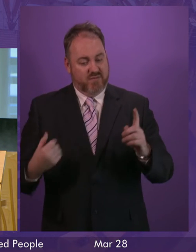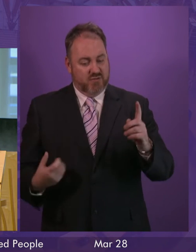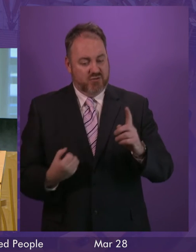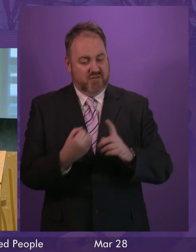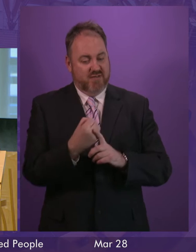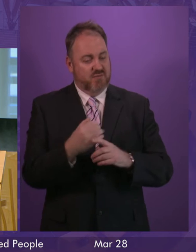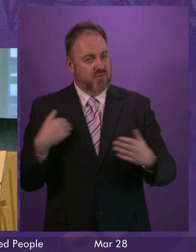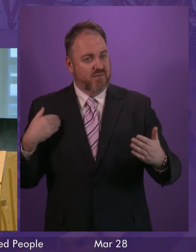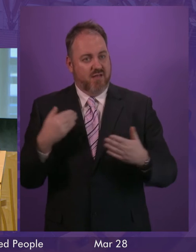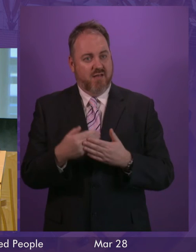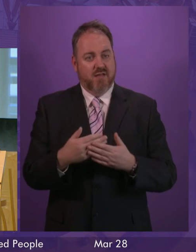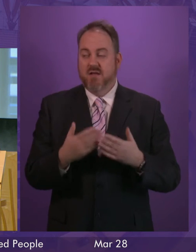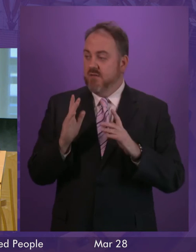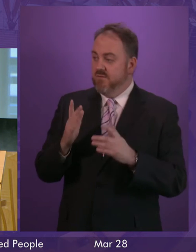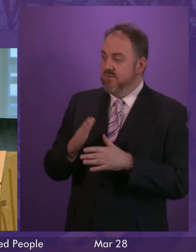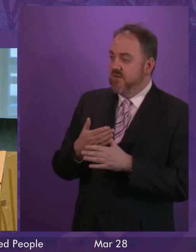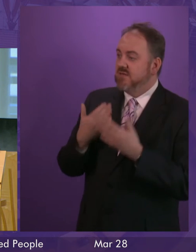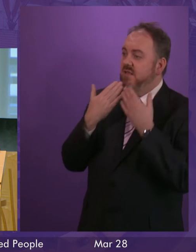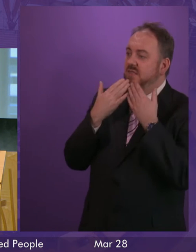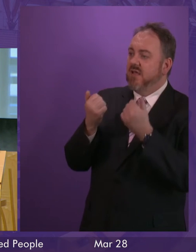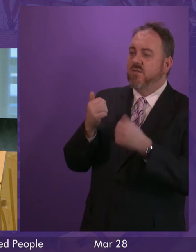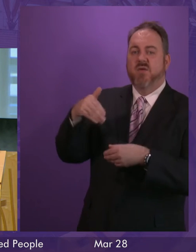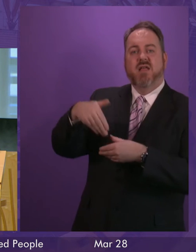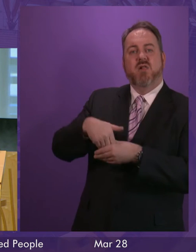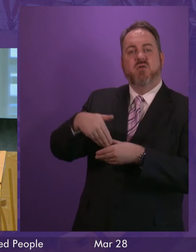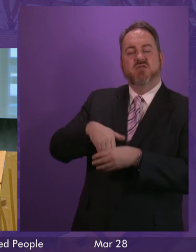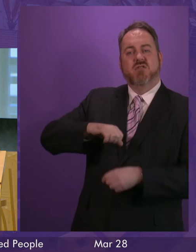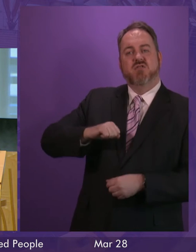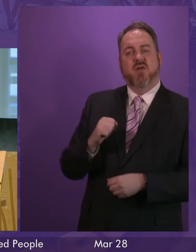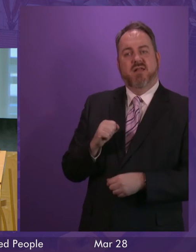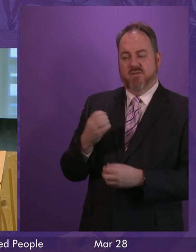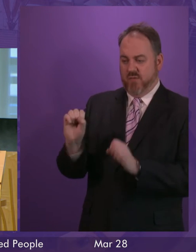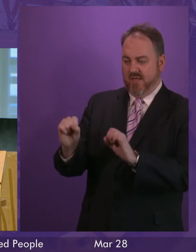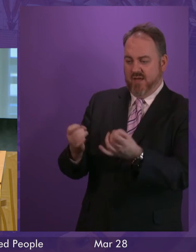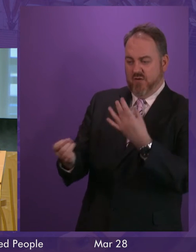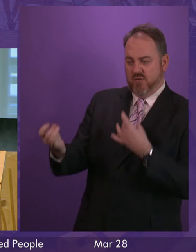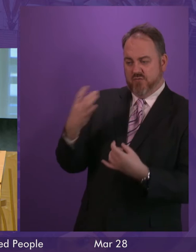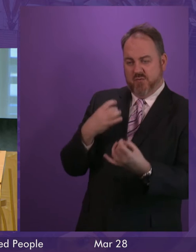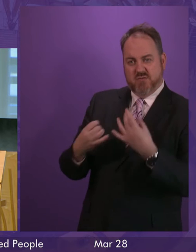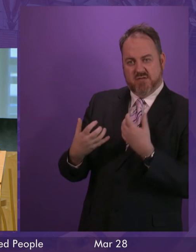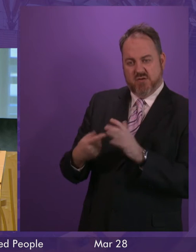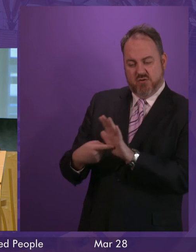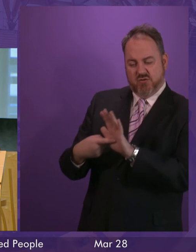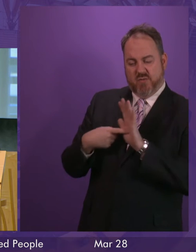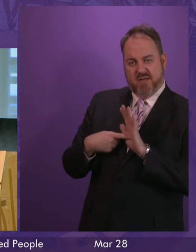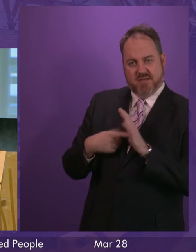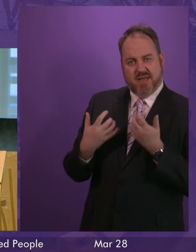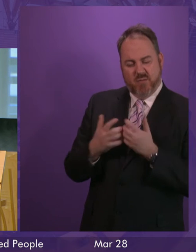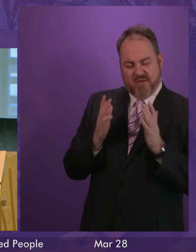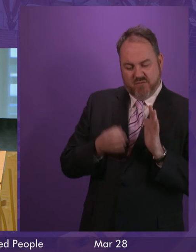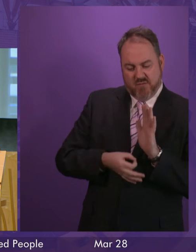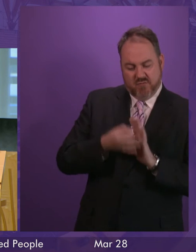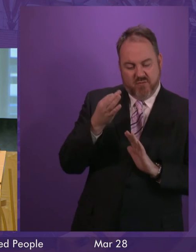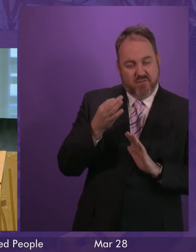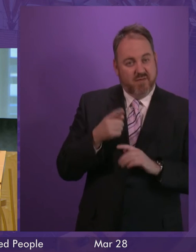I thank Inclusion Scotland and others for their excellent briefings ahead of today's debate highlighting areas where we need to move forward. For example disabled